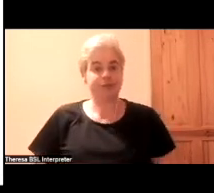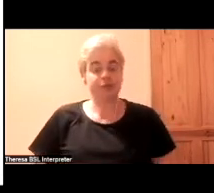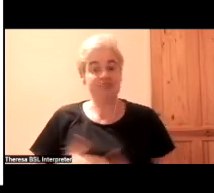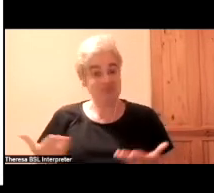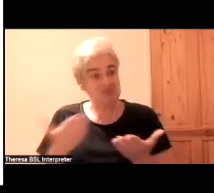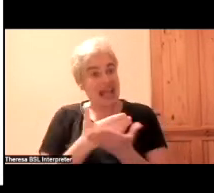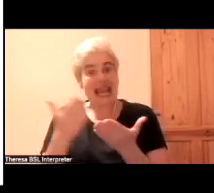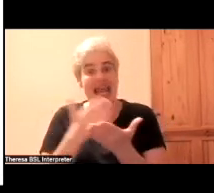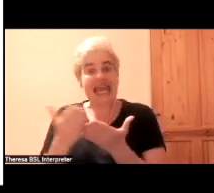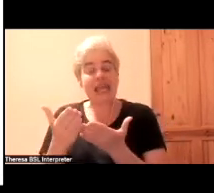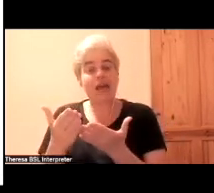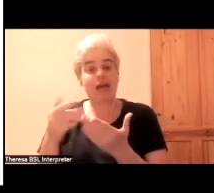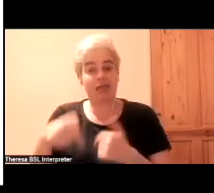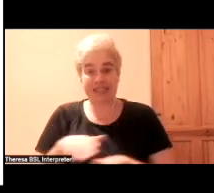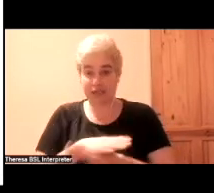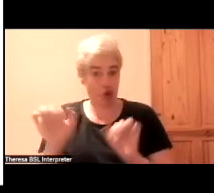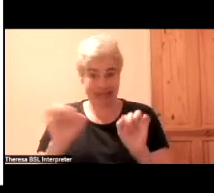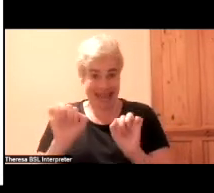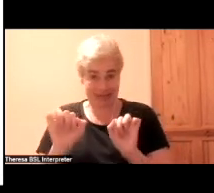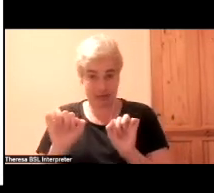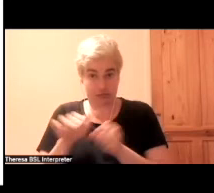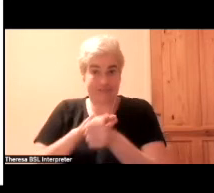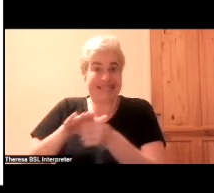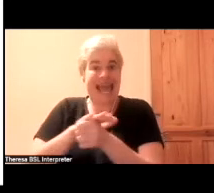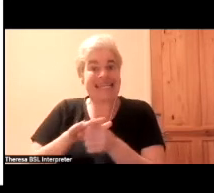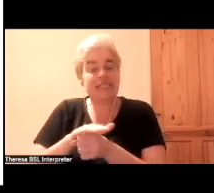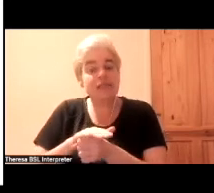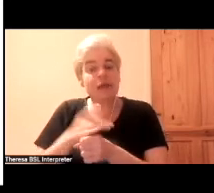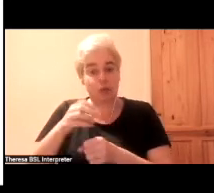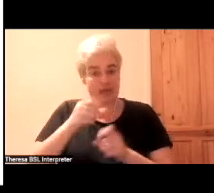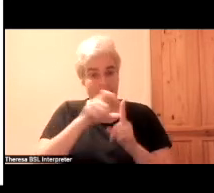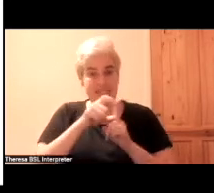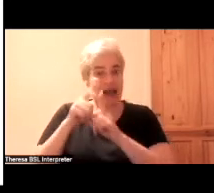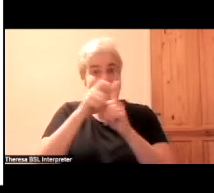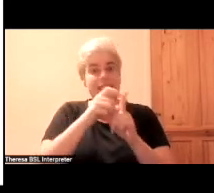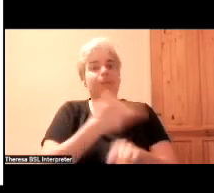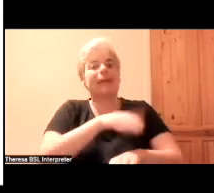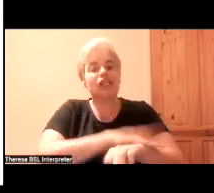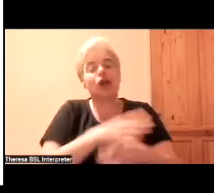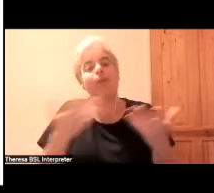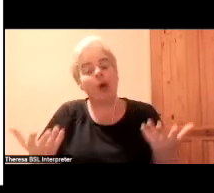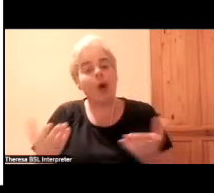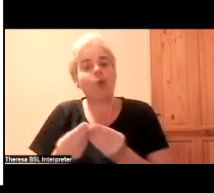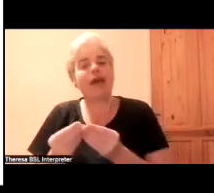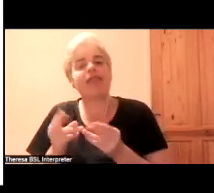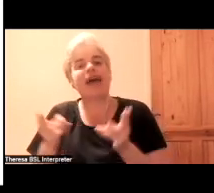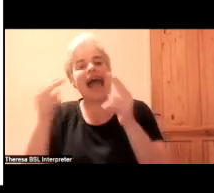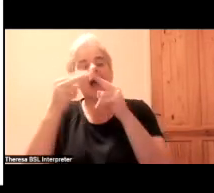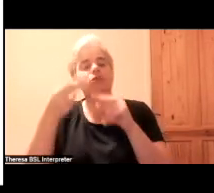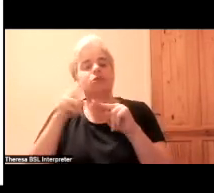Clearly, this is not yet the case with diocesan bishops, or indeed with the House of